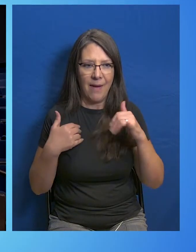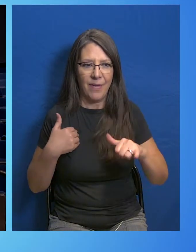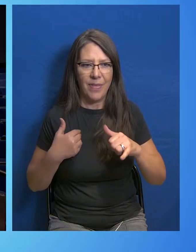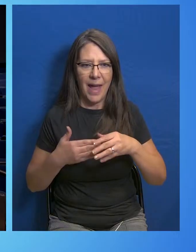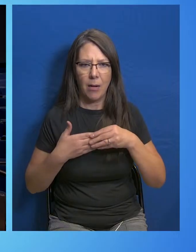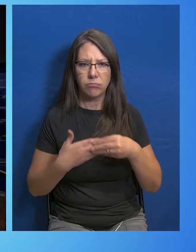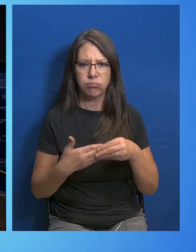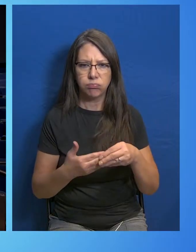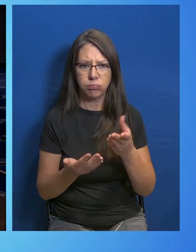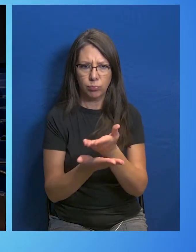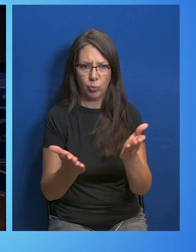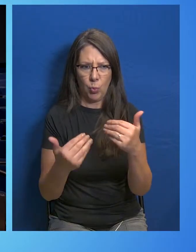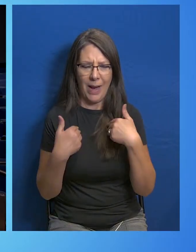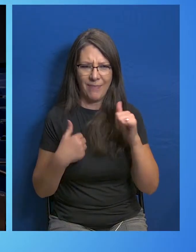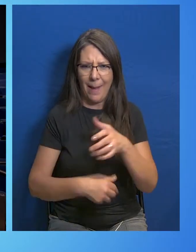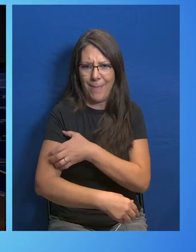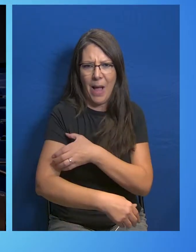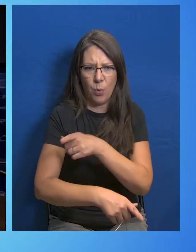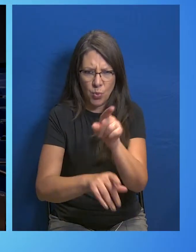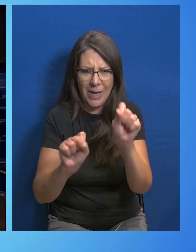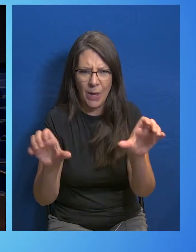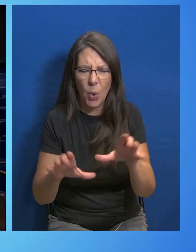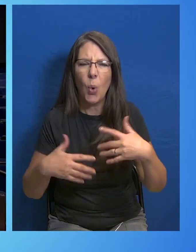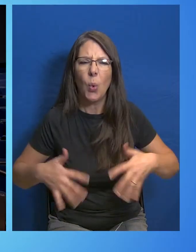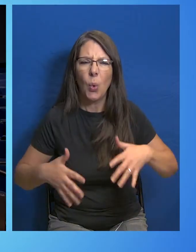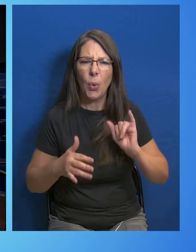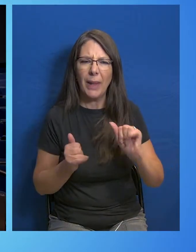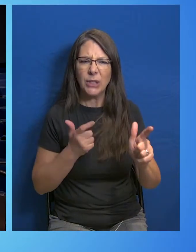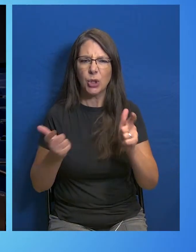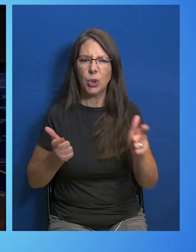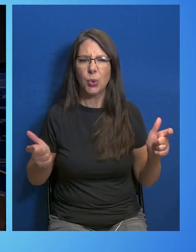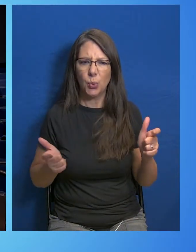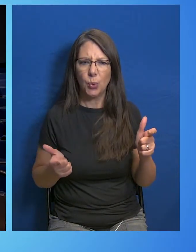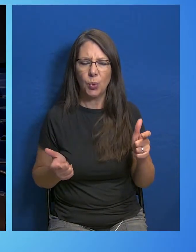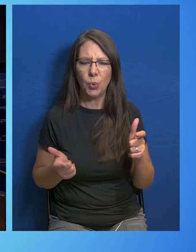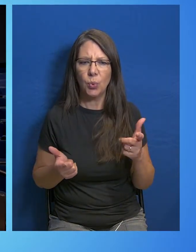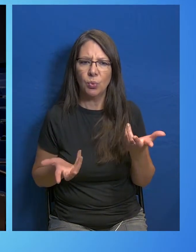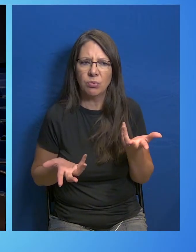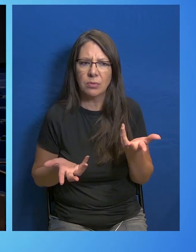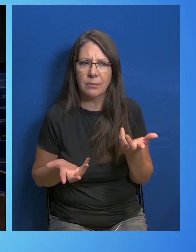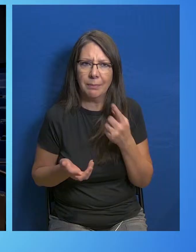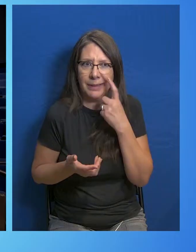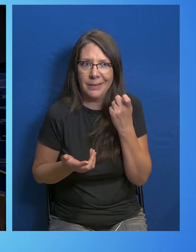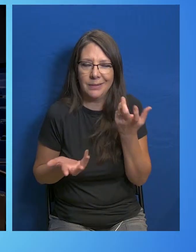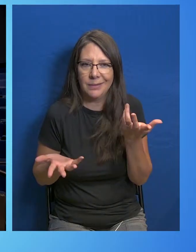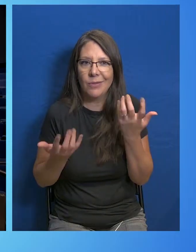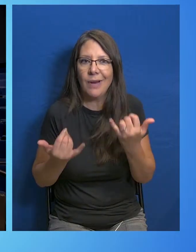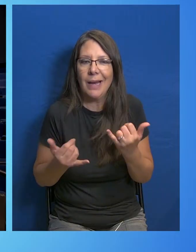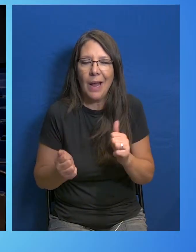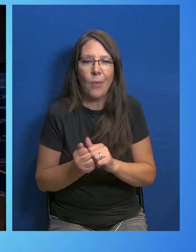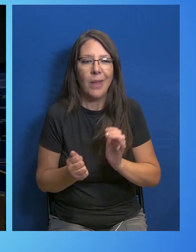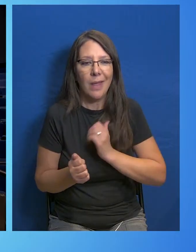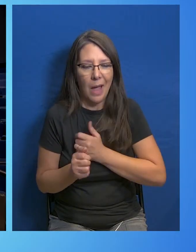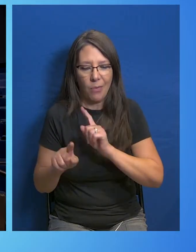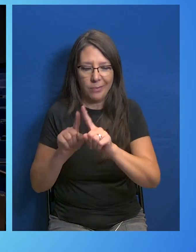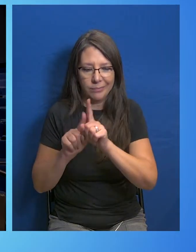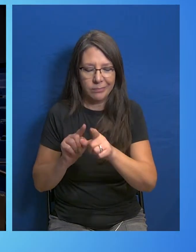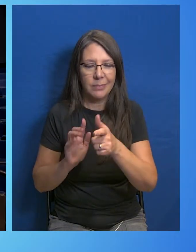things, I think would be huge because right now, to a certain extent, I think with our statutes,